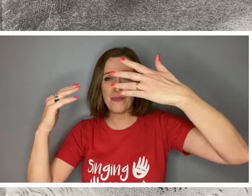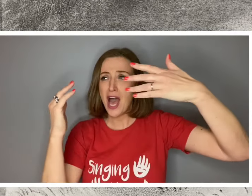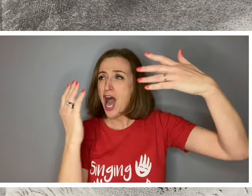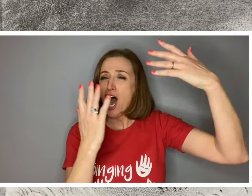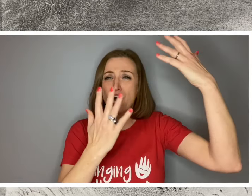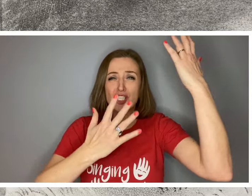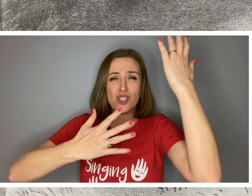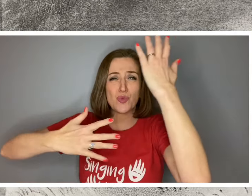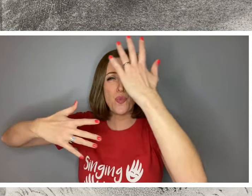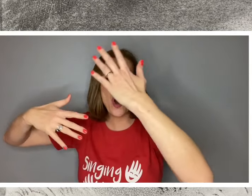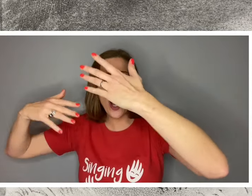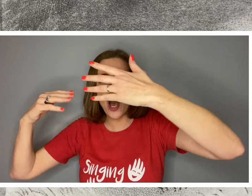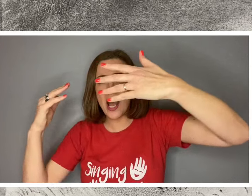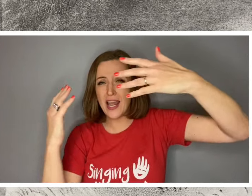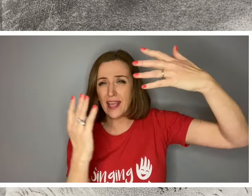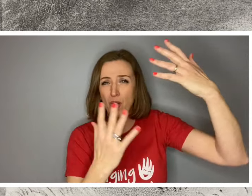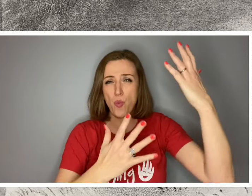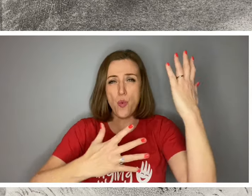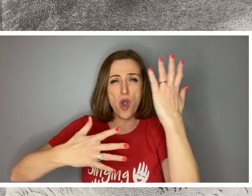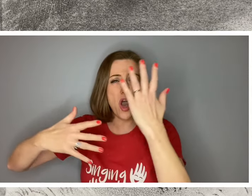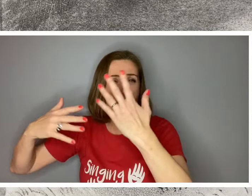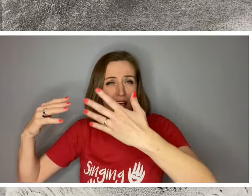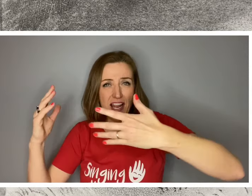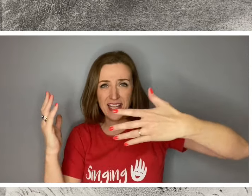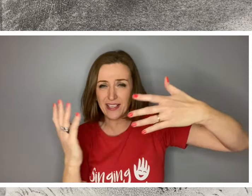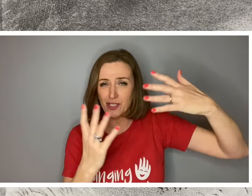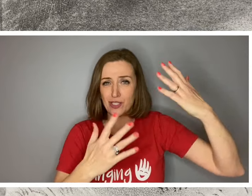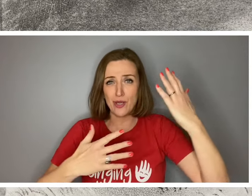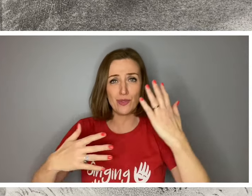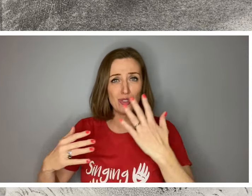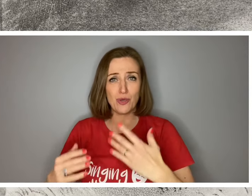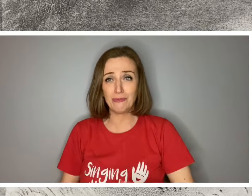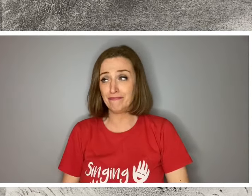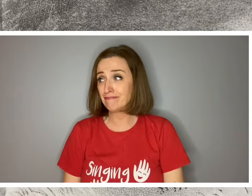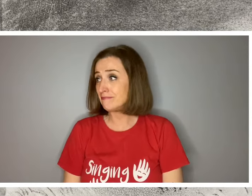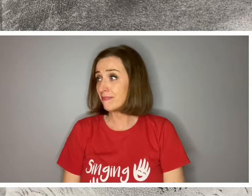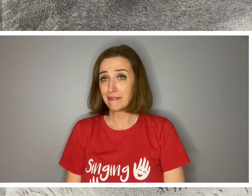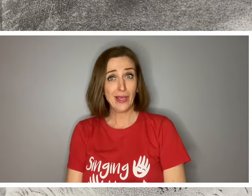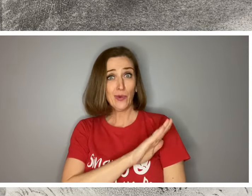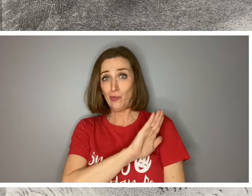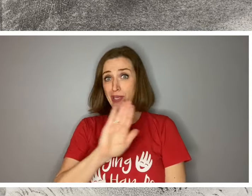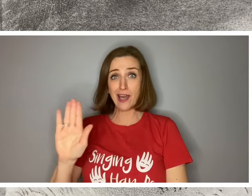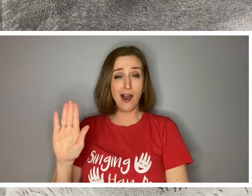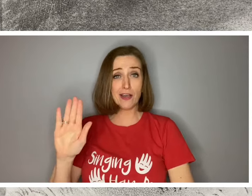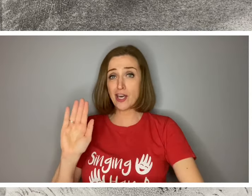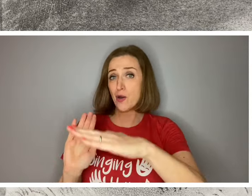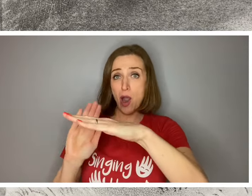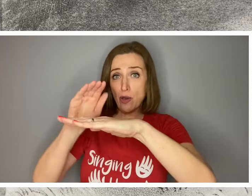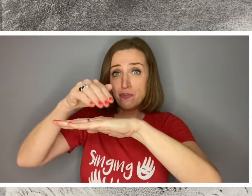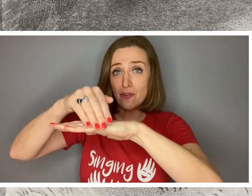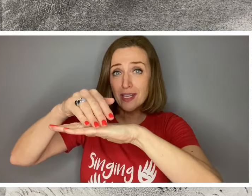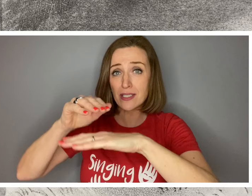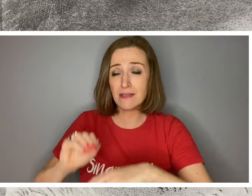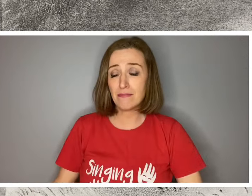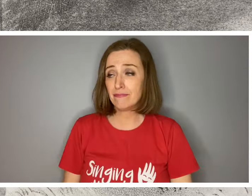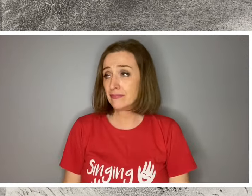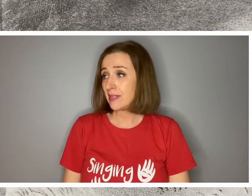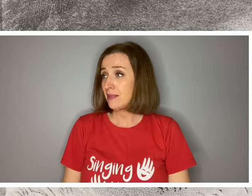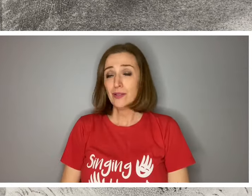snowstorm, a swirling, whirling snowstorm. We can't go over